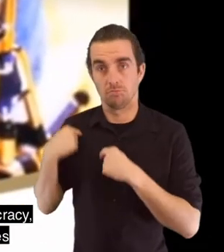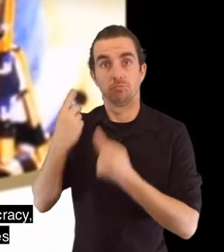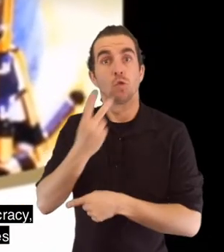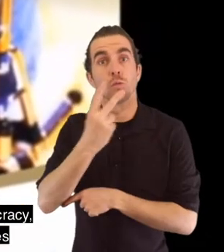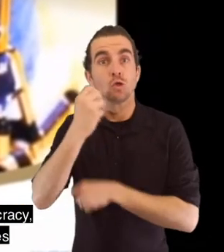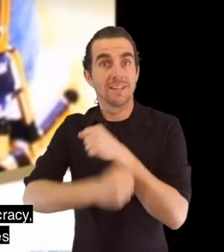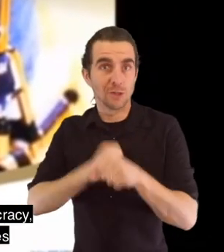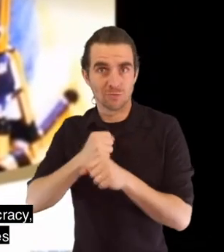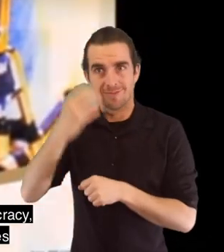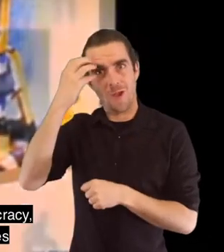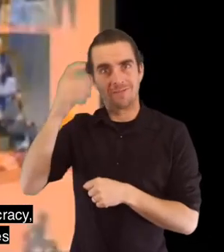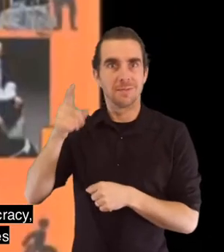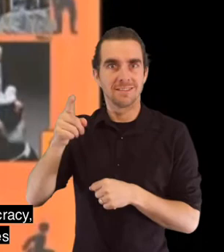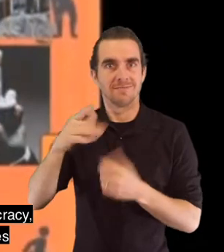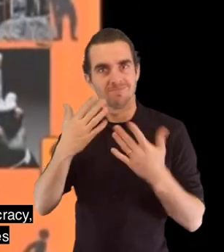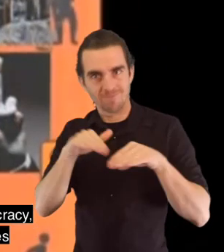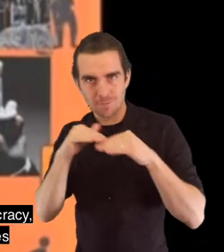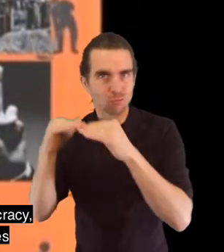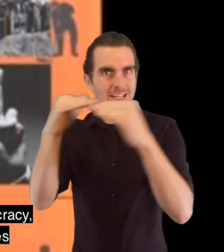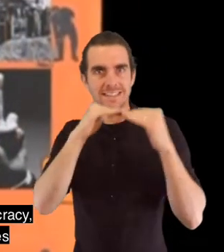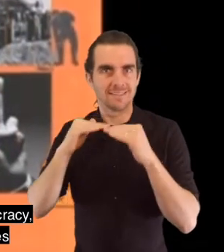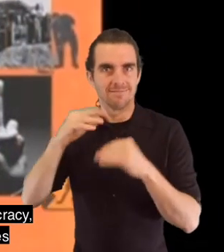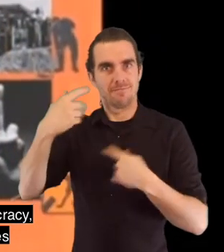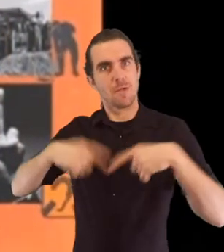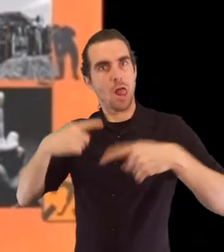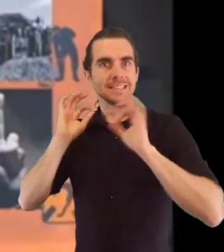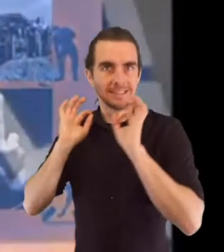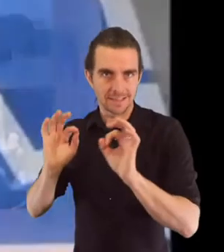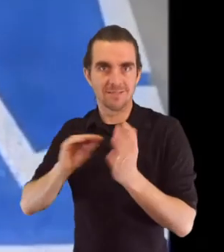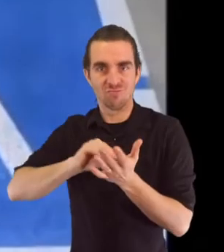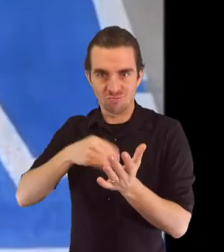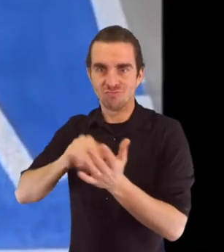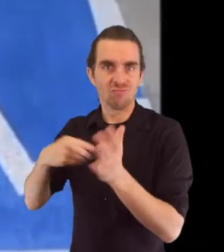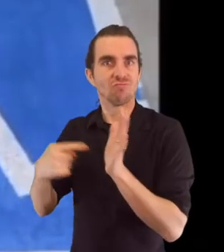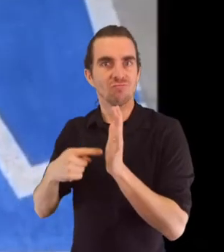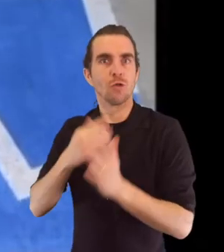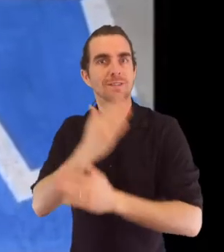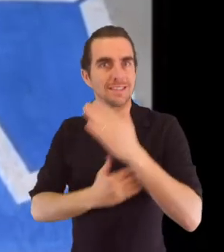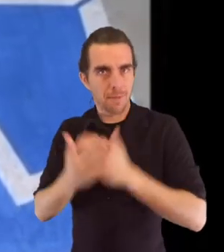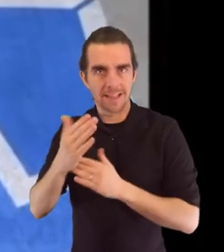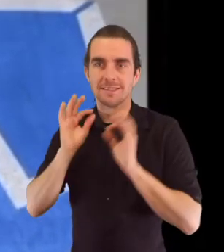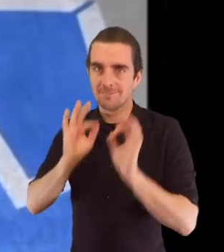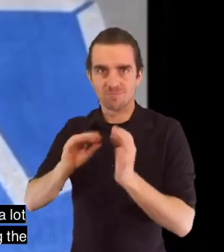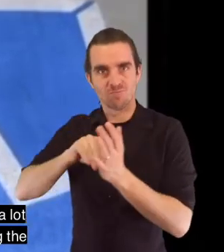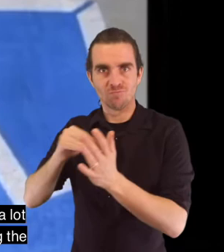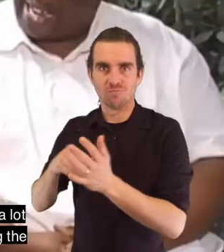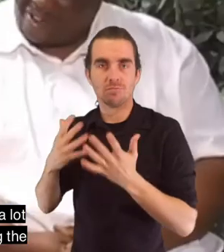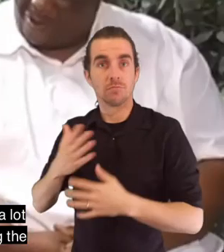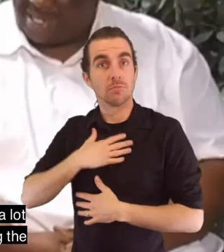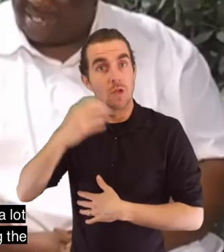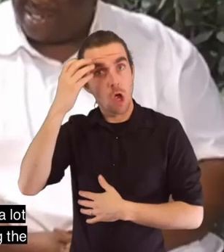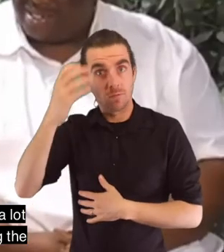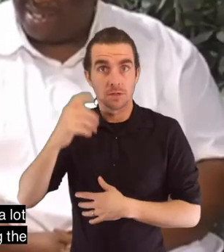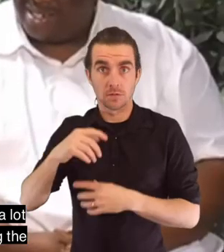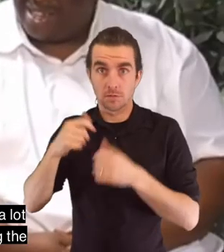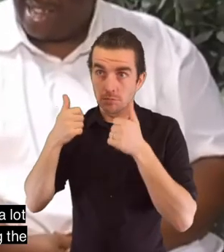22 years of democracy, government has made strides in passing new laws to help the disabled. Our